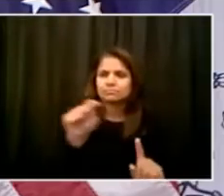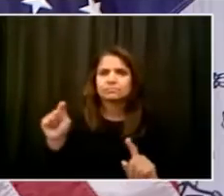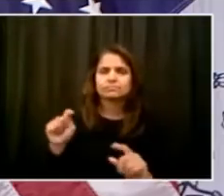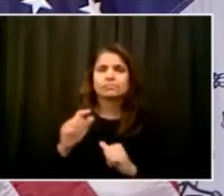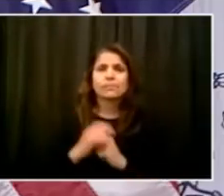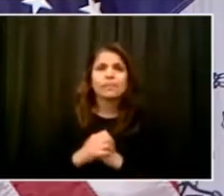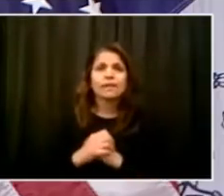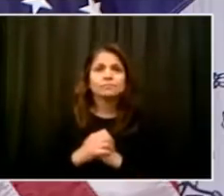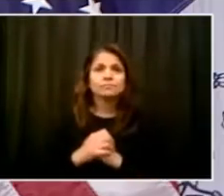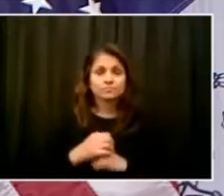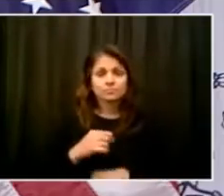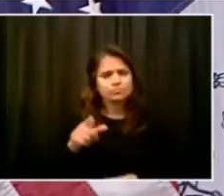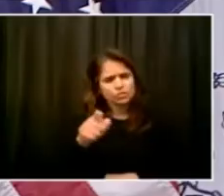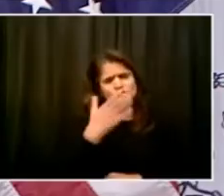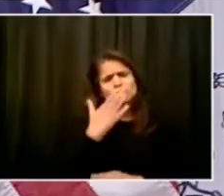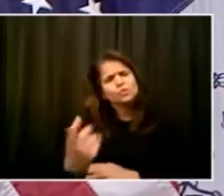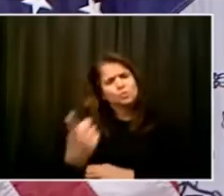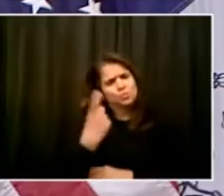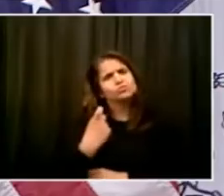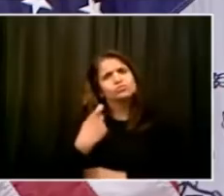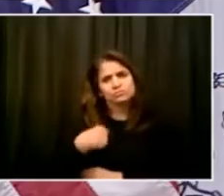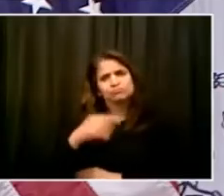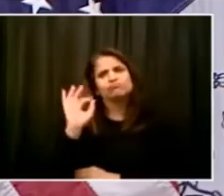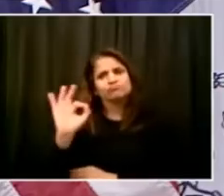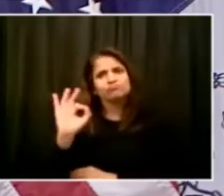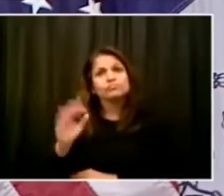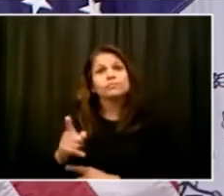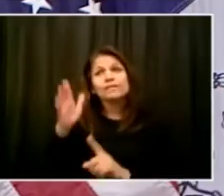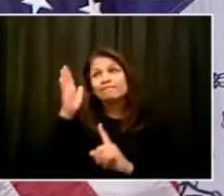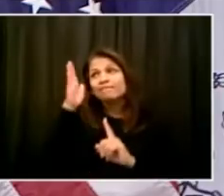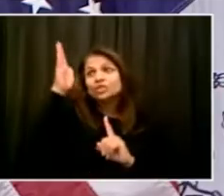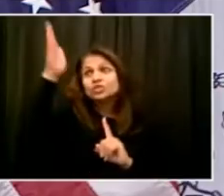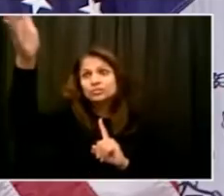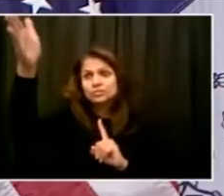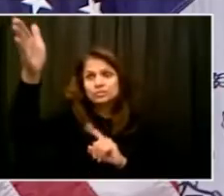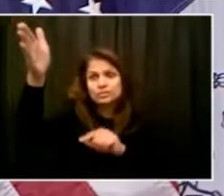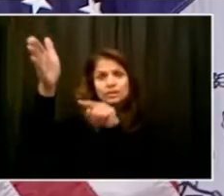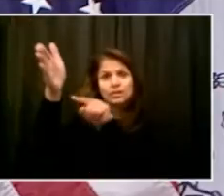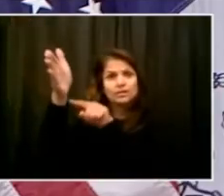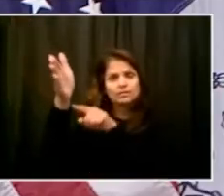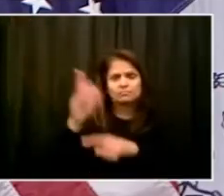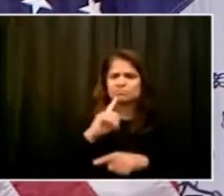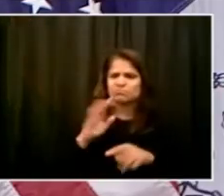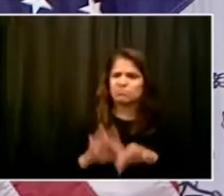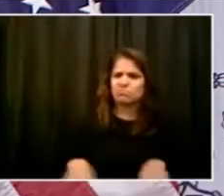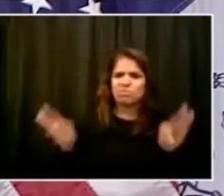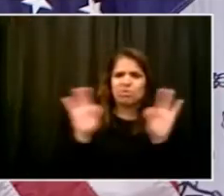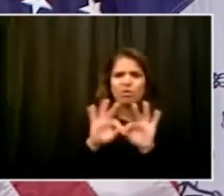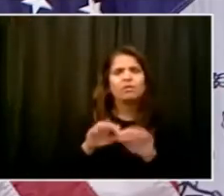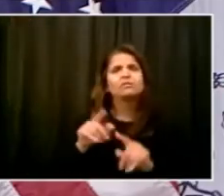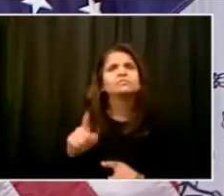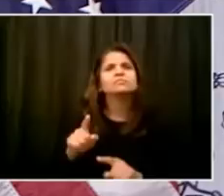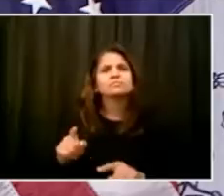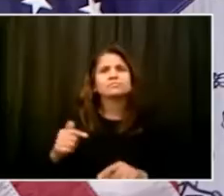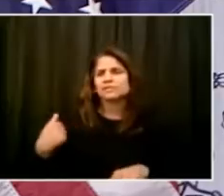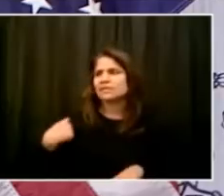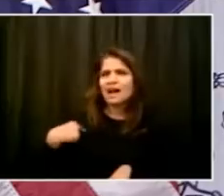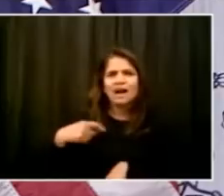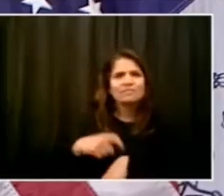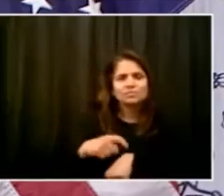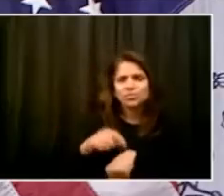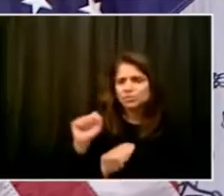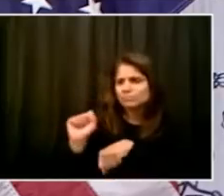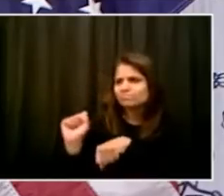equation. I've watched this for years and wondered, why is it this way? Does it have to be this way? And I have to be honest with you